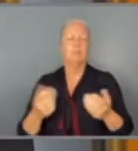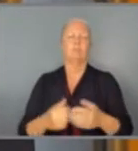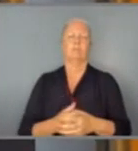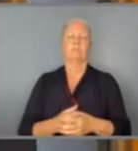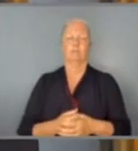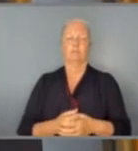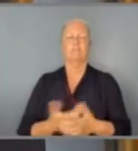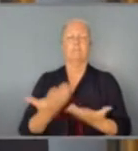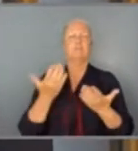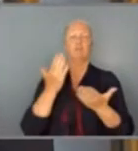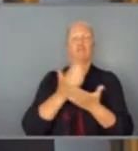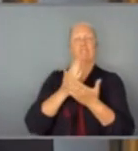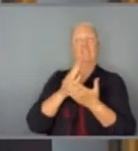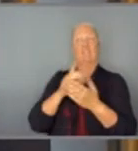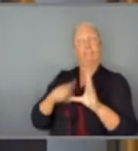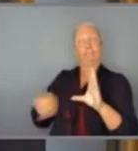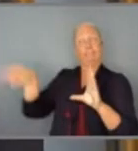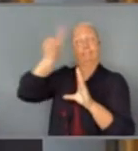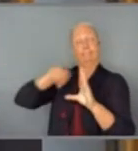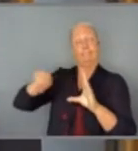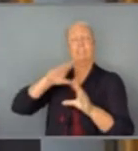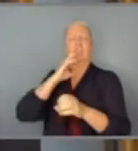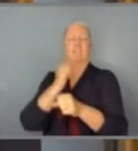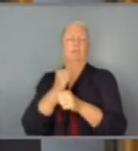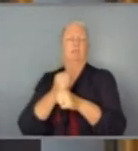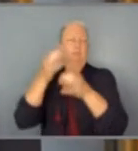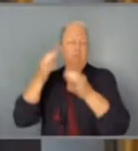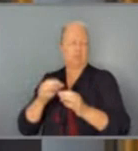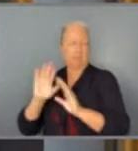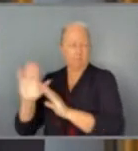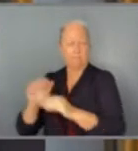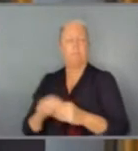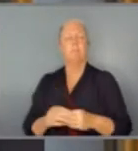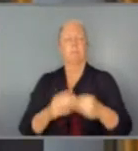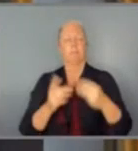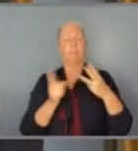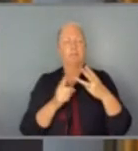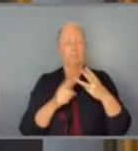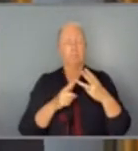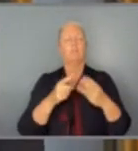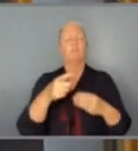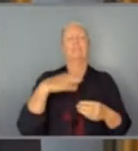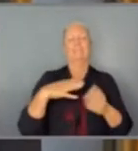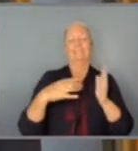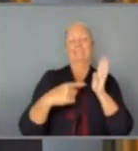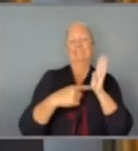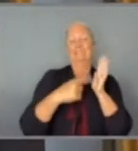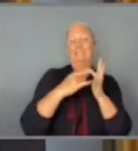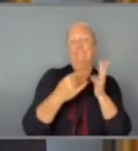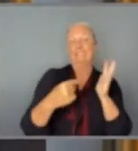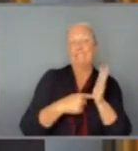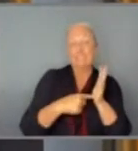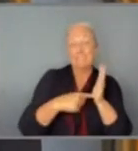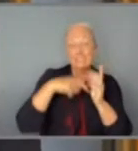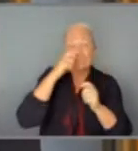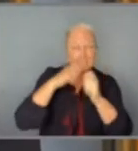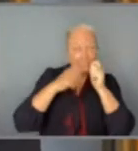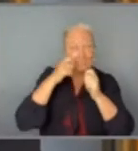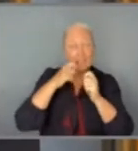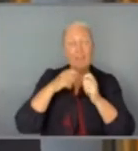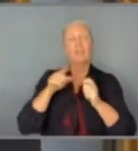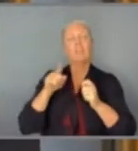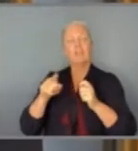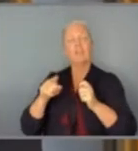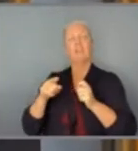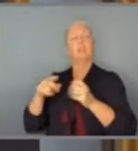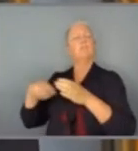That's up to them. The 3rd one is test, trace and isolate and quarantine. We are seeing in ACT, in New South Wales, in